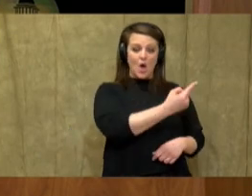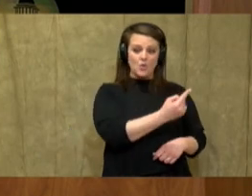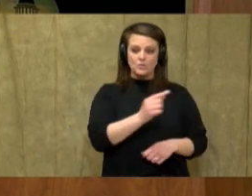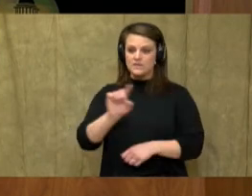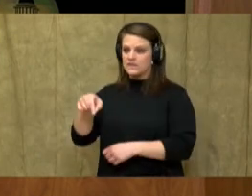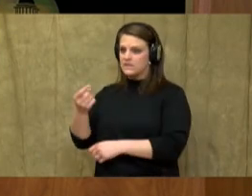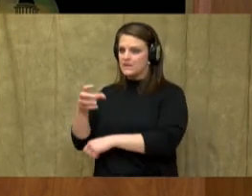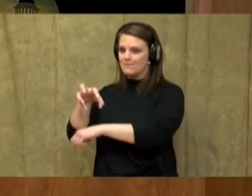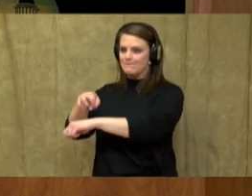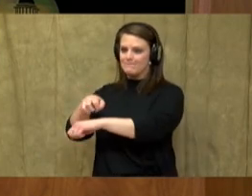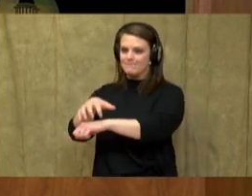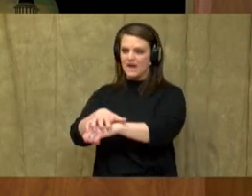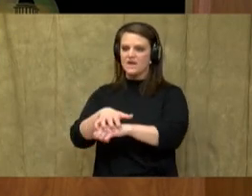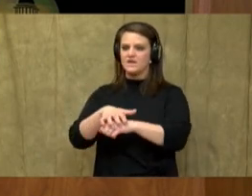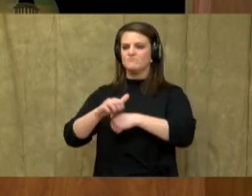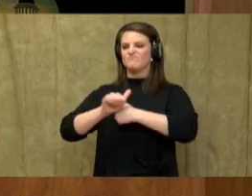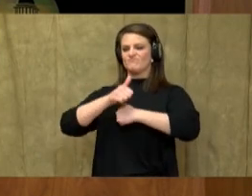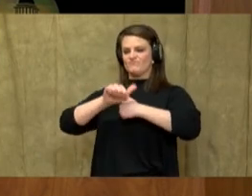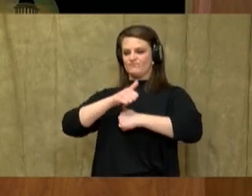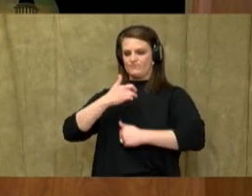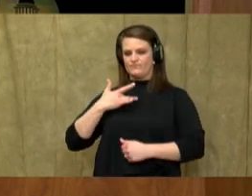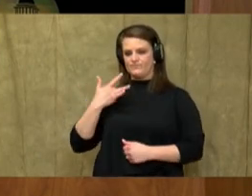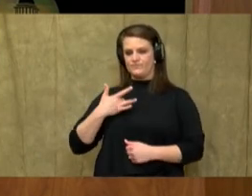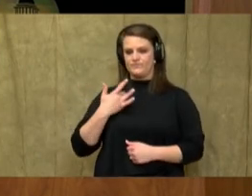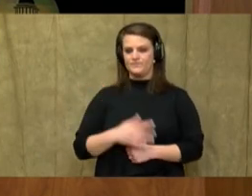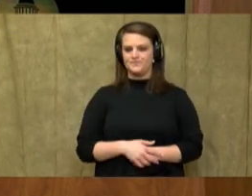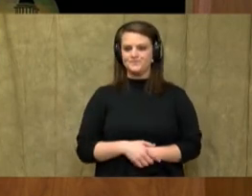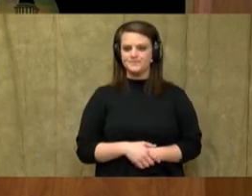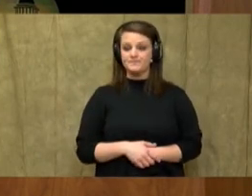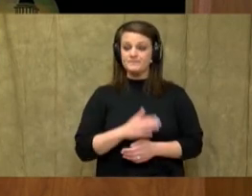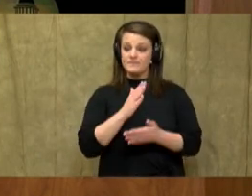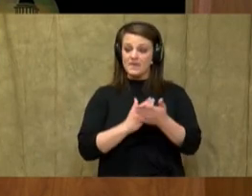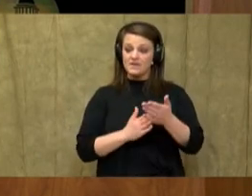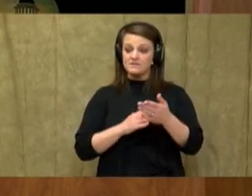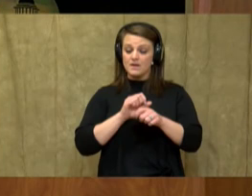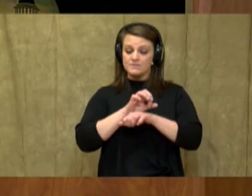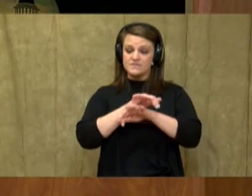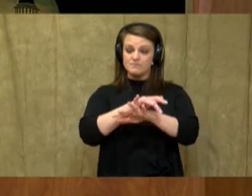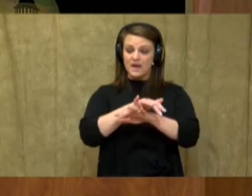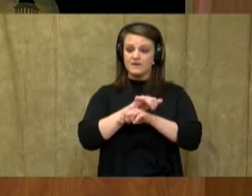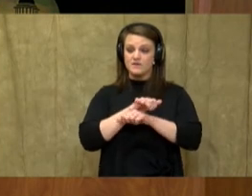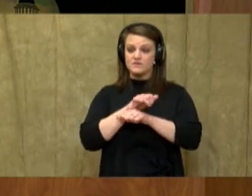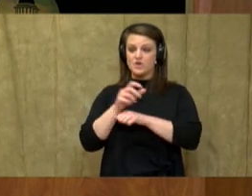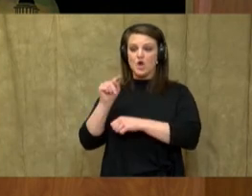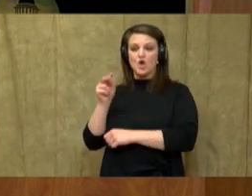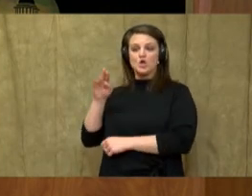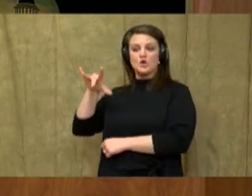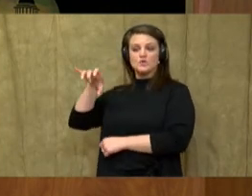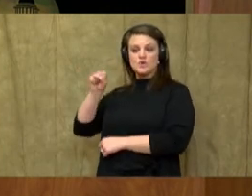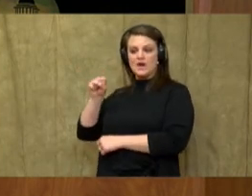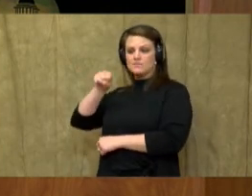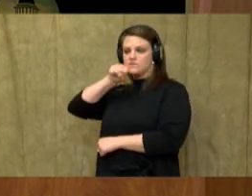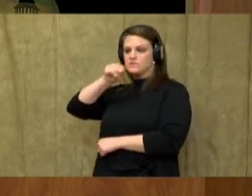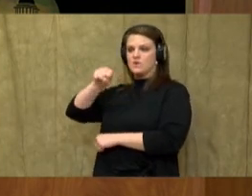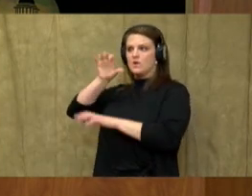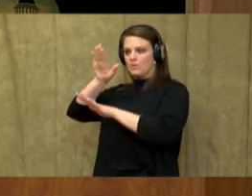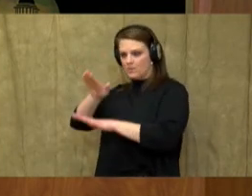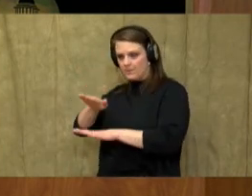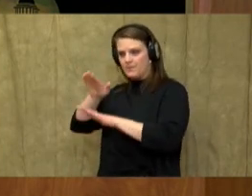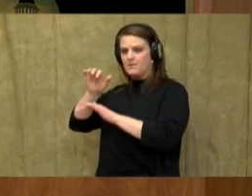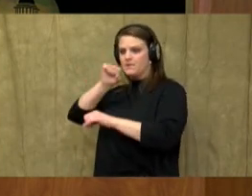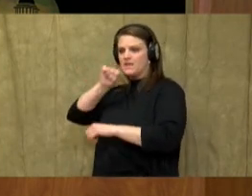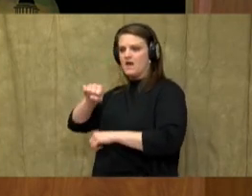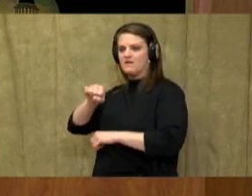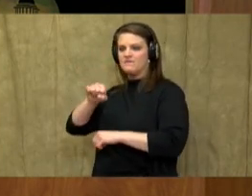they feel threatened. In some cultures, spiders are worshipped. The Hopi tribe believed that the spider was the goddess of